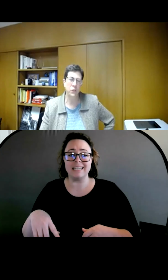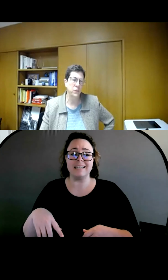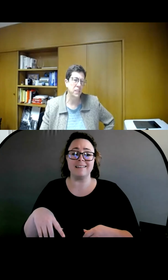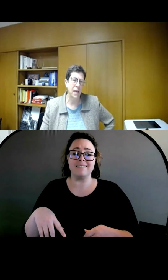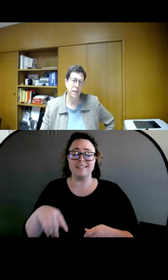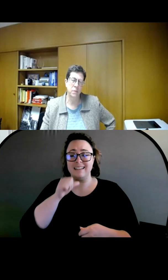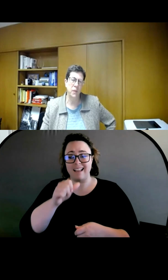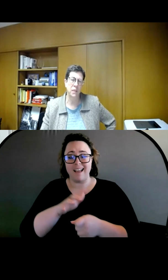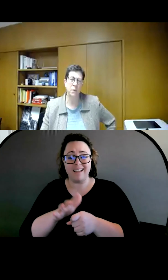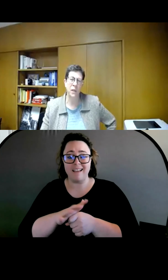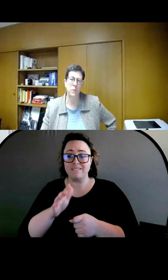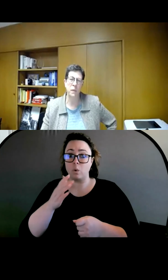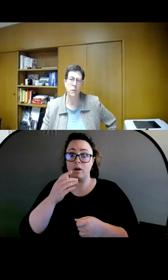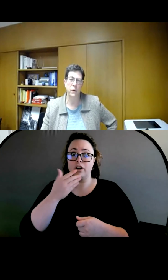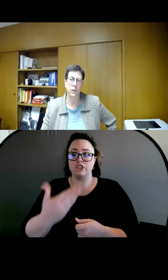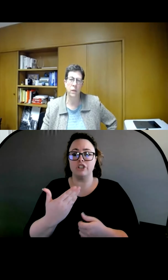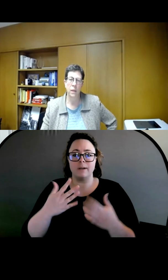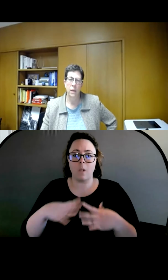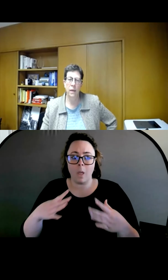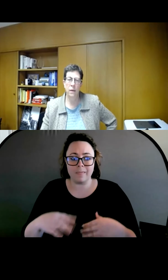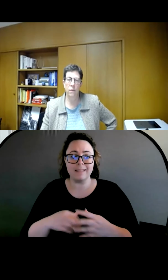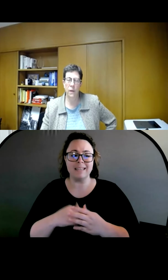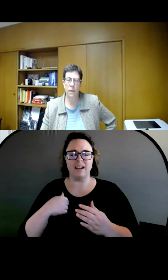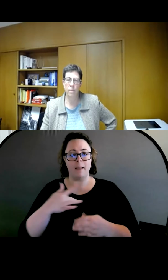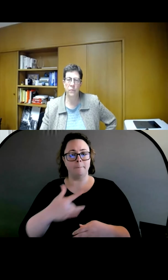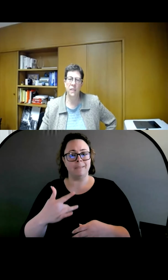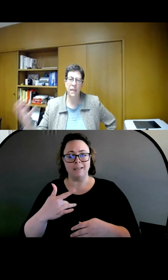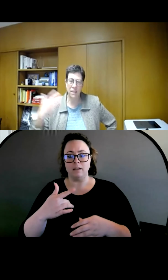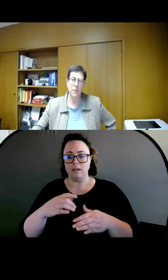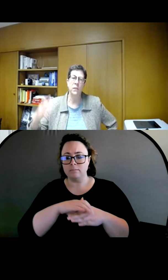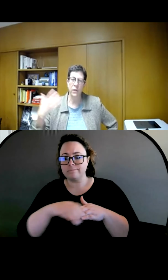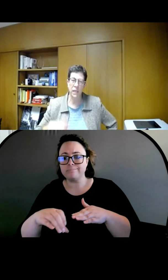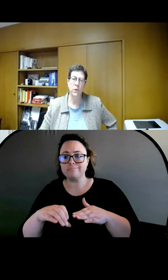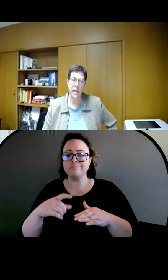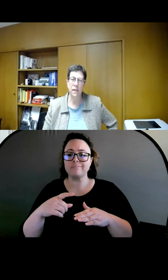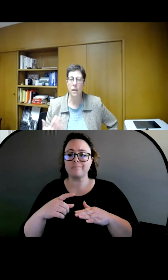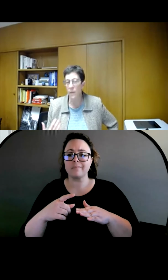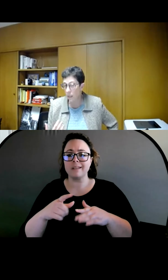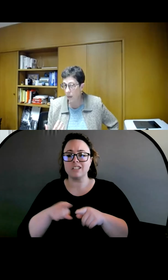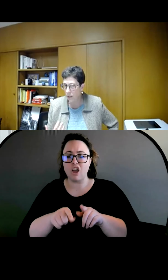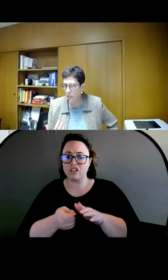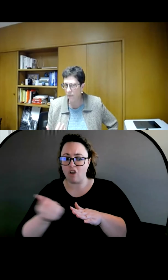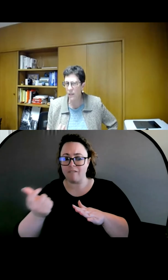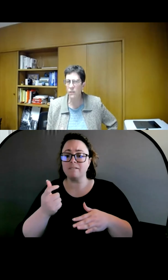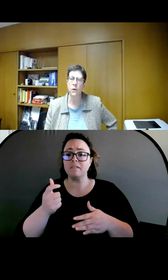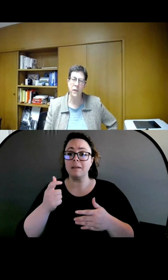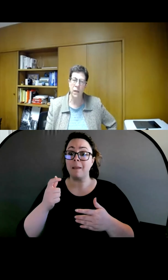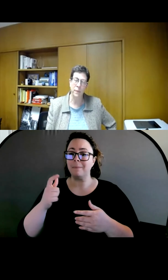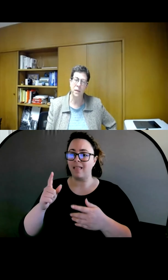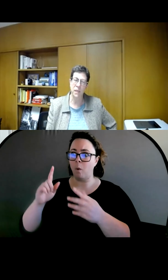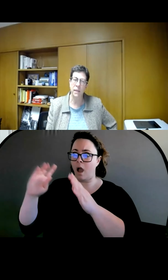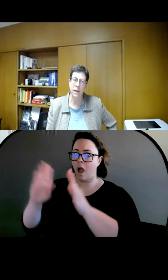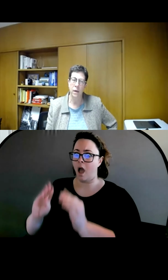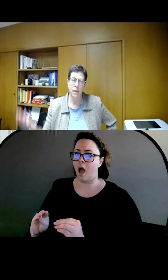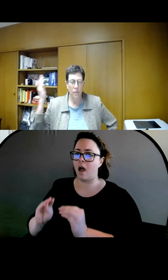take off shoes and socks, because sometimes people will kind of get somebody looking okay to come into the doctor's office, or if they know I'm